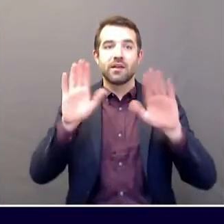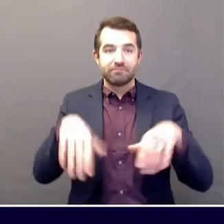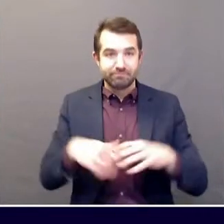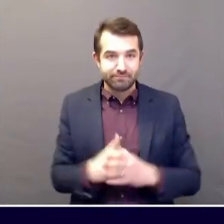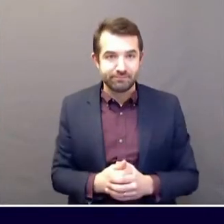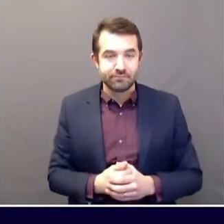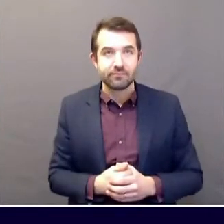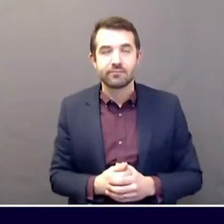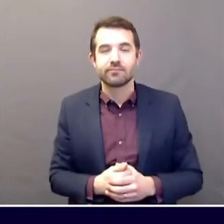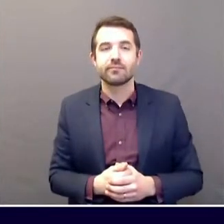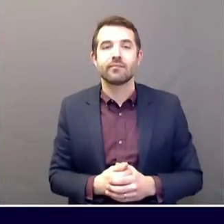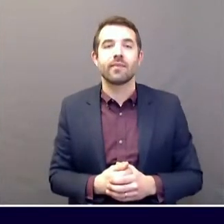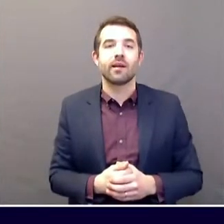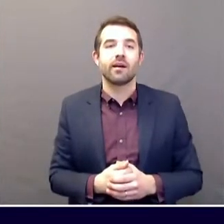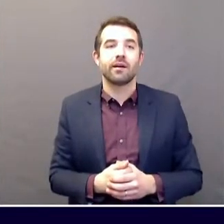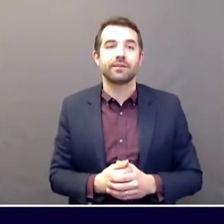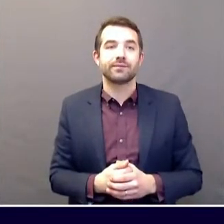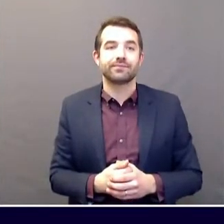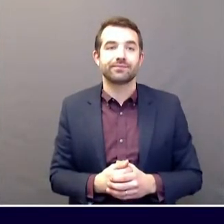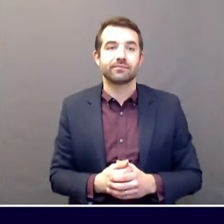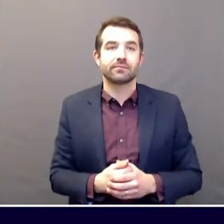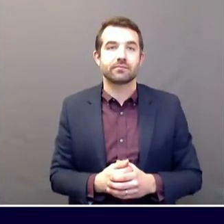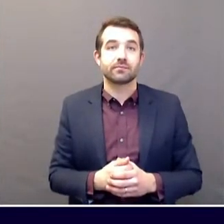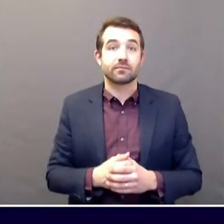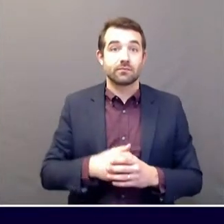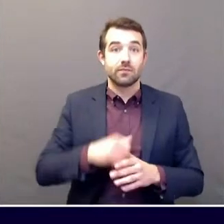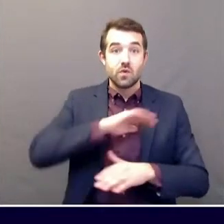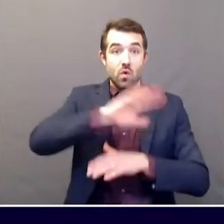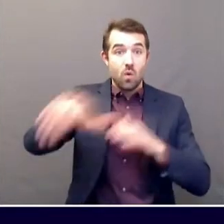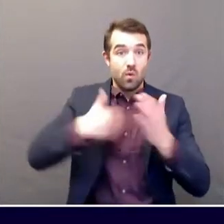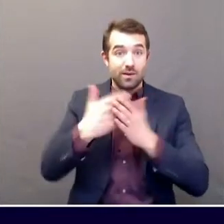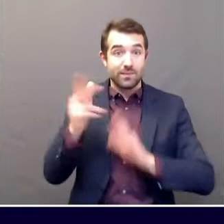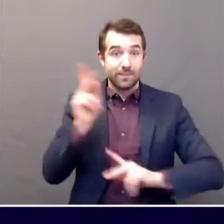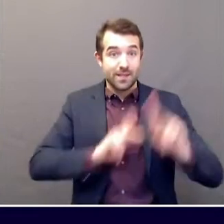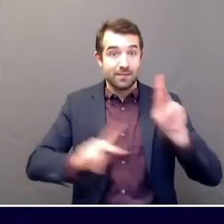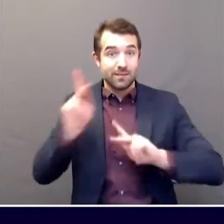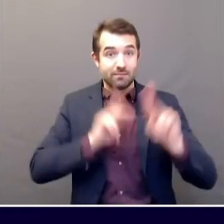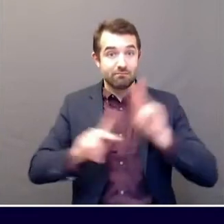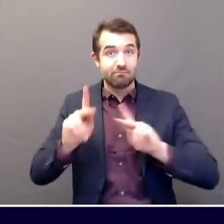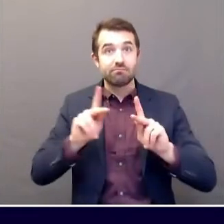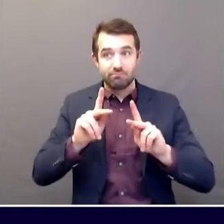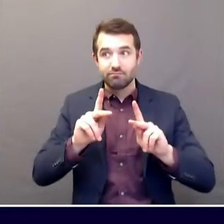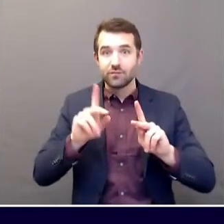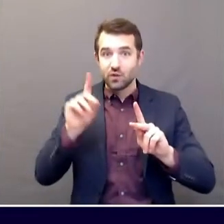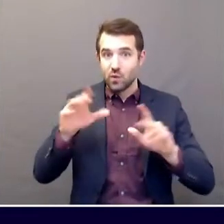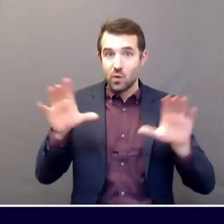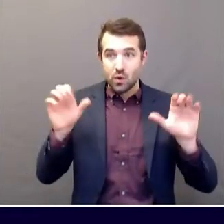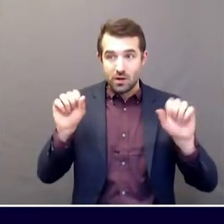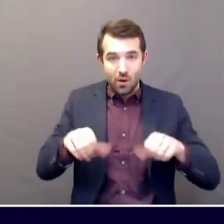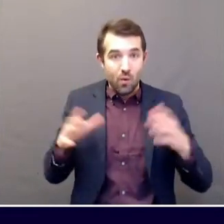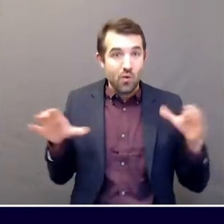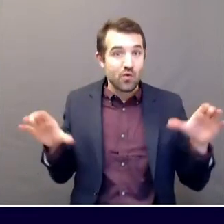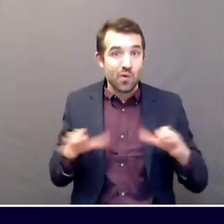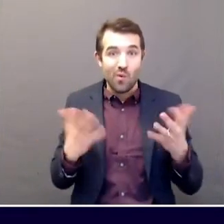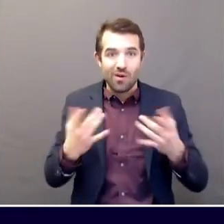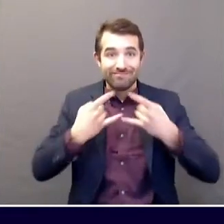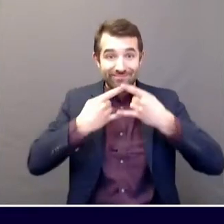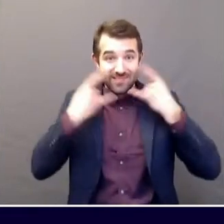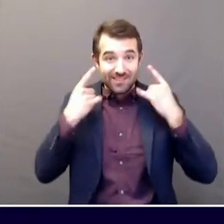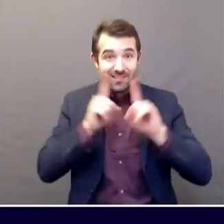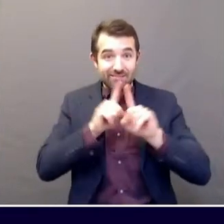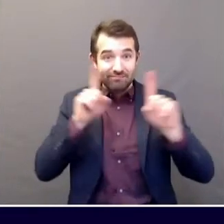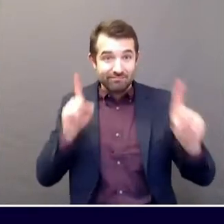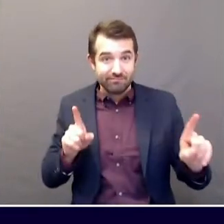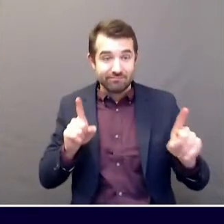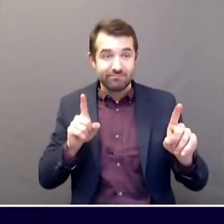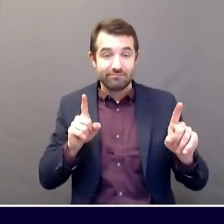reason for all of us to take every precaution. Can't let down our guard. You're not going to know who's been vaccinated, who hasn't